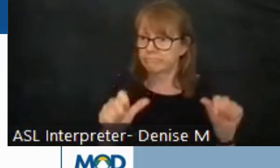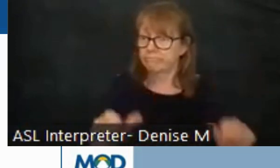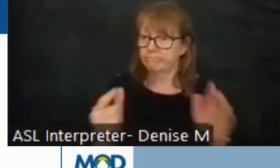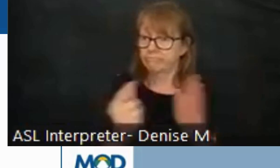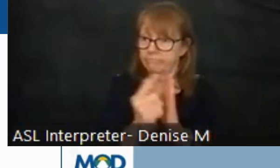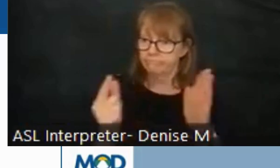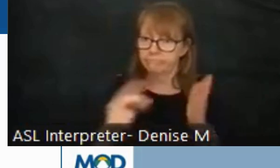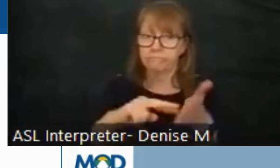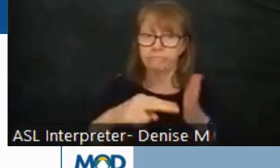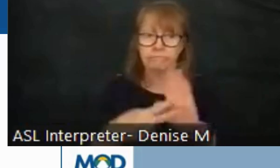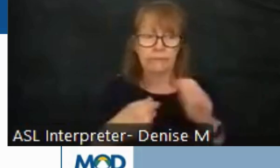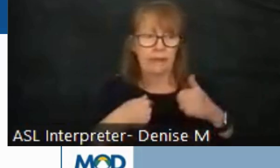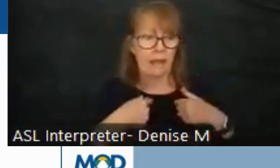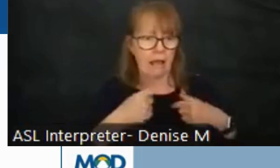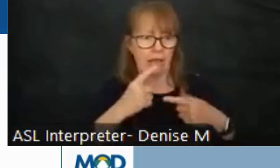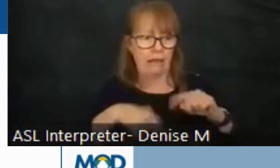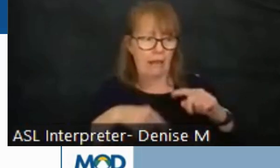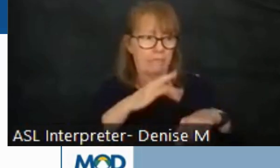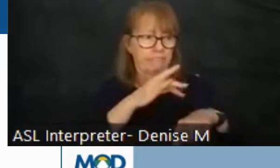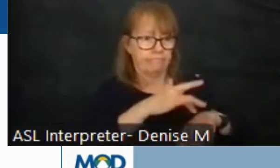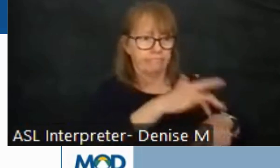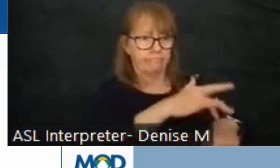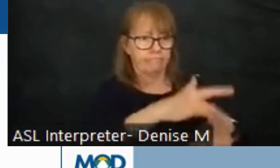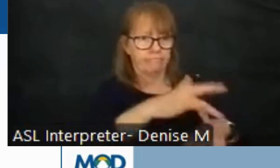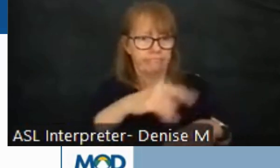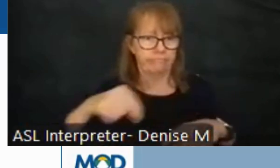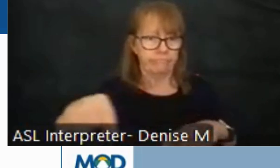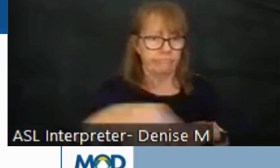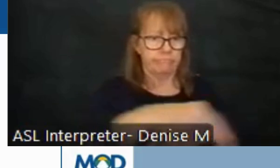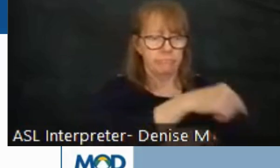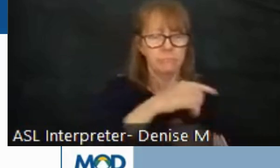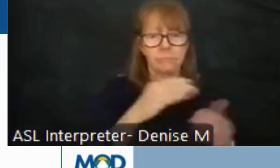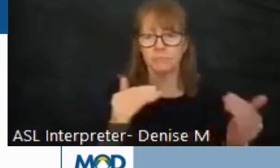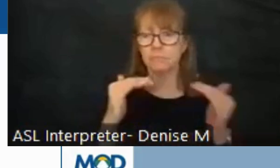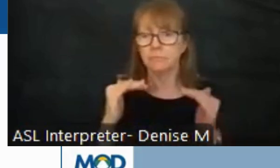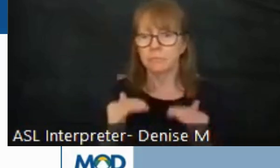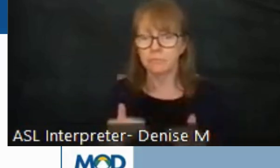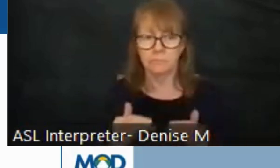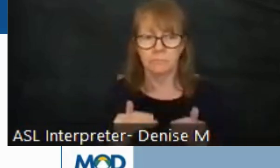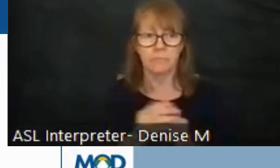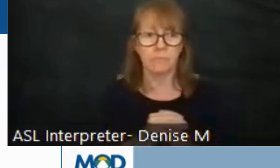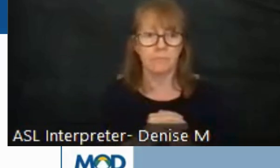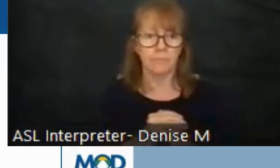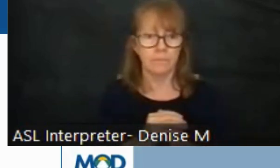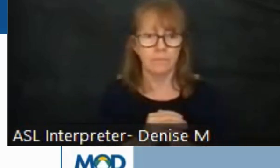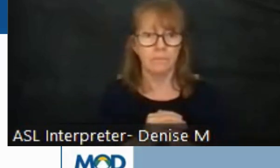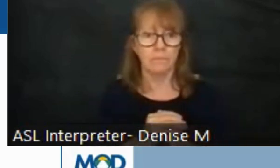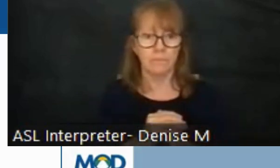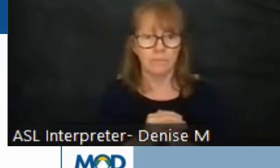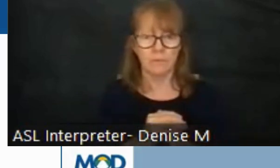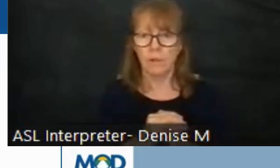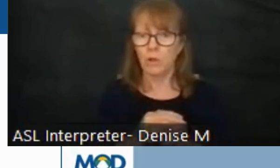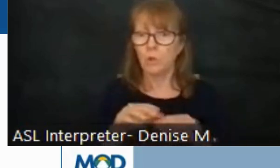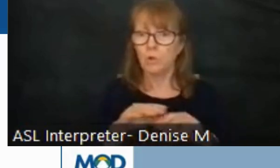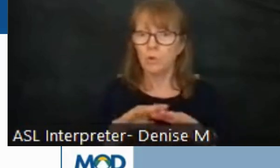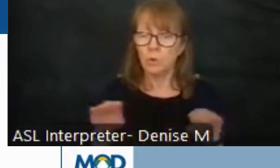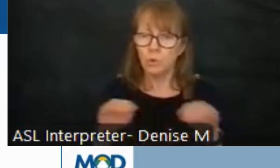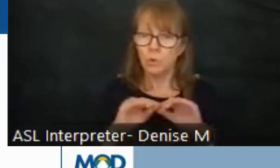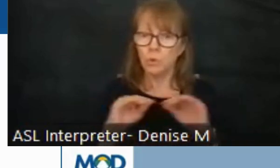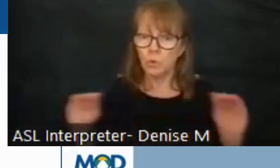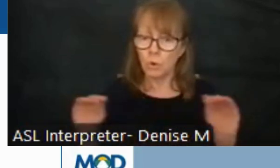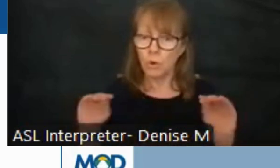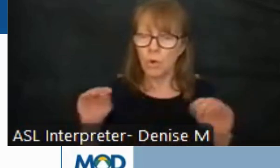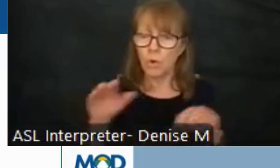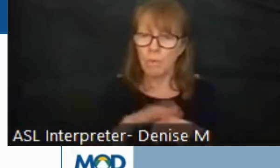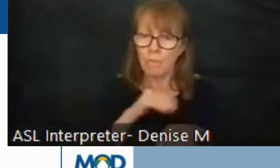fragrance. Now, modifying a no pets policy to allow a service animal or emotional support